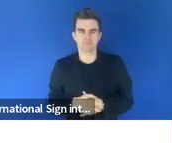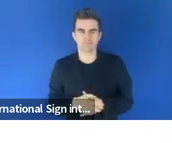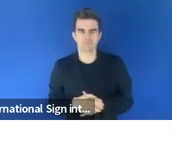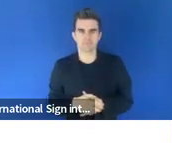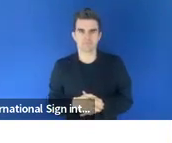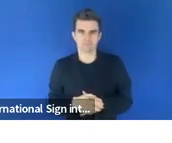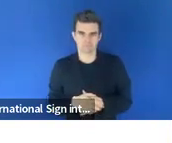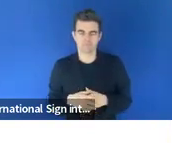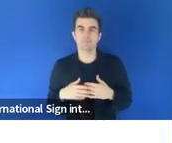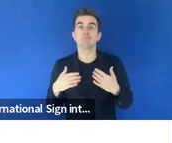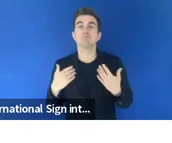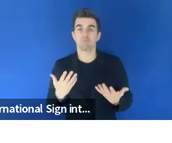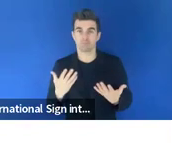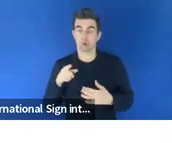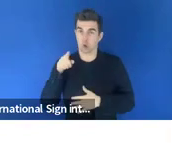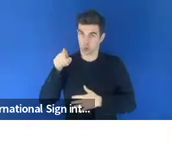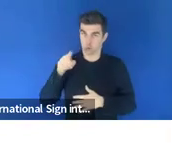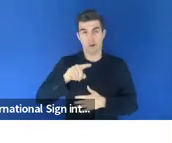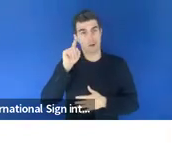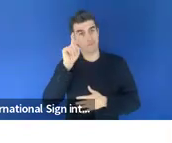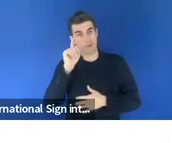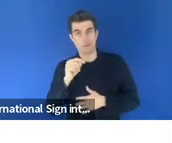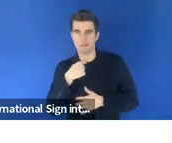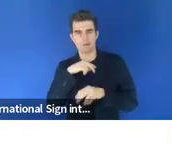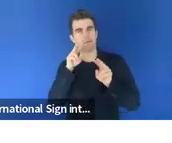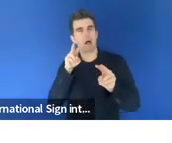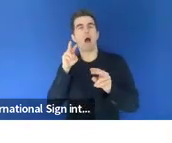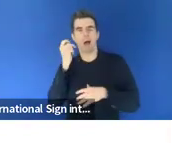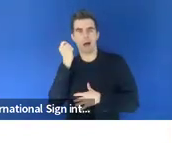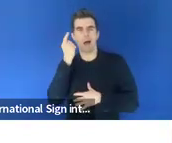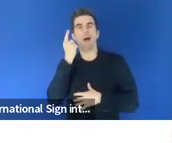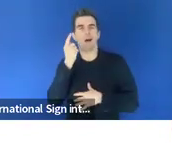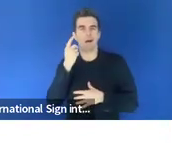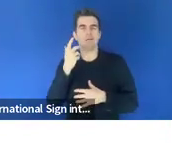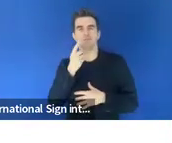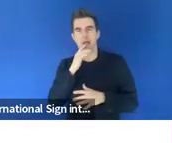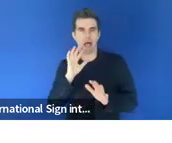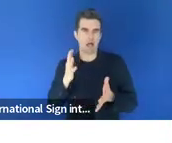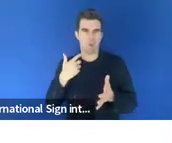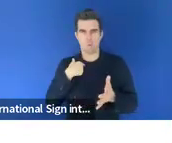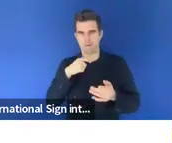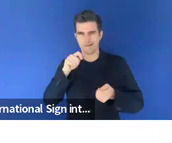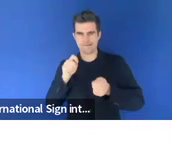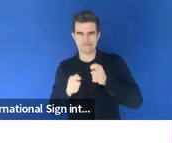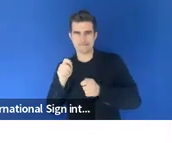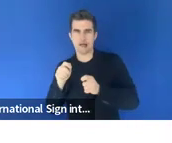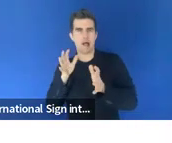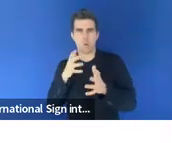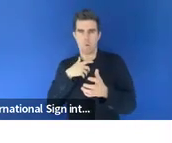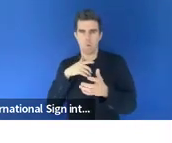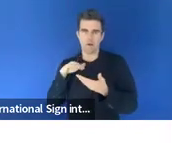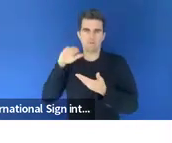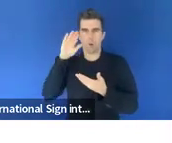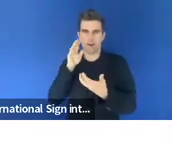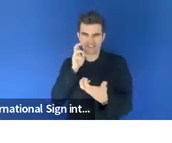understand a little bit better how we can tweak and tailor our work for the future. So please feel free. The poll is